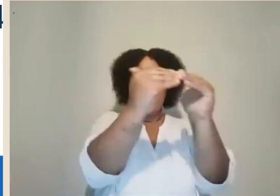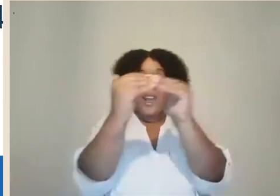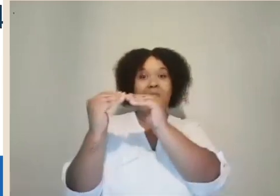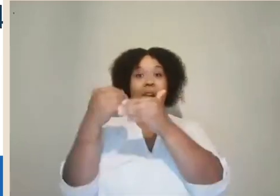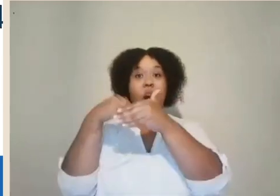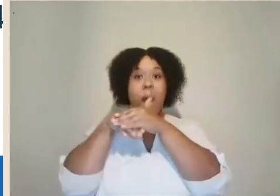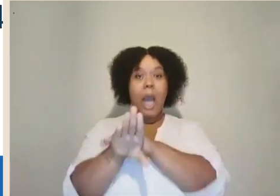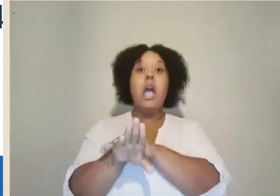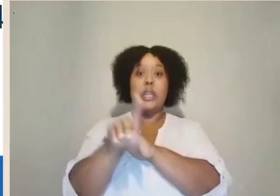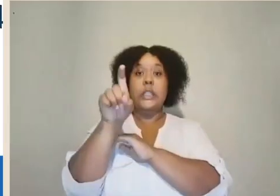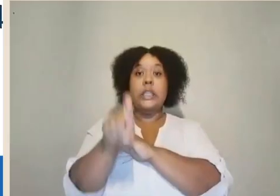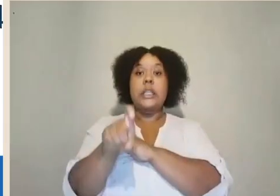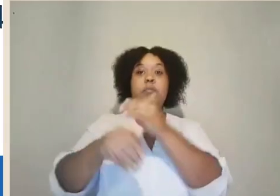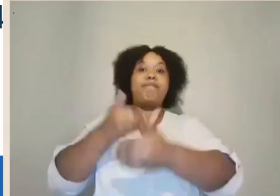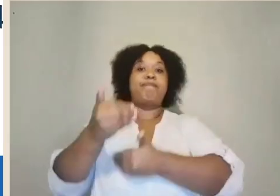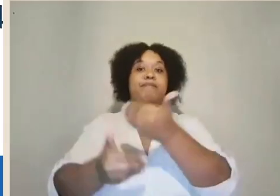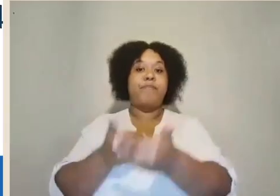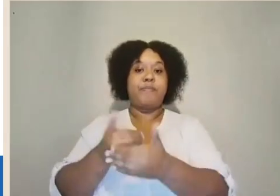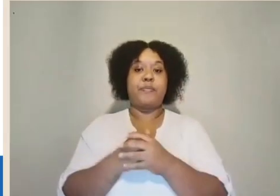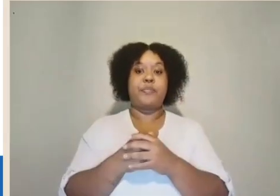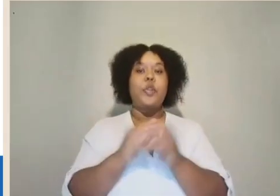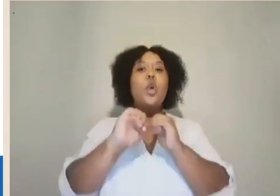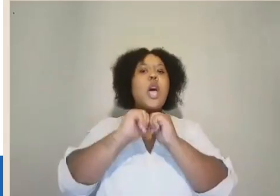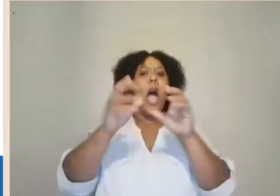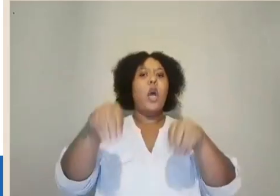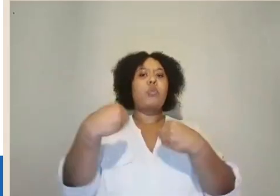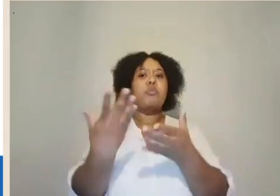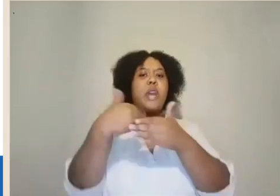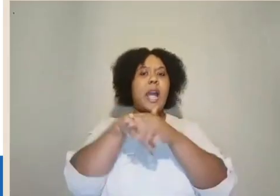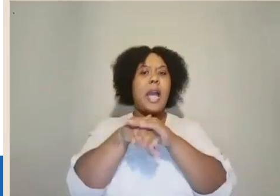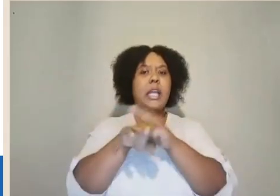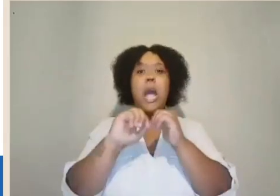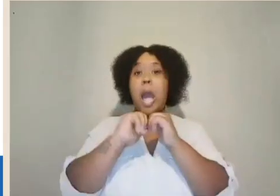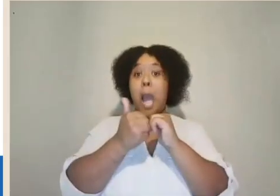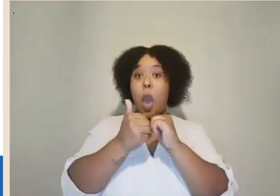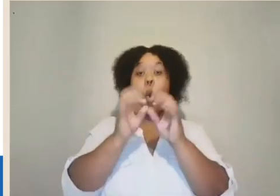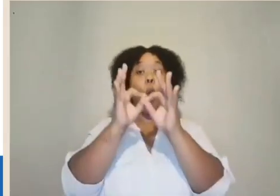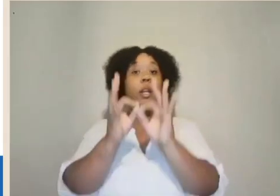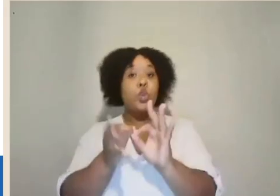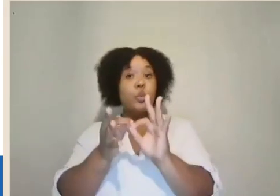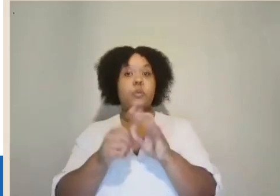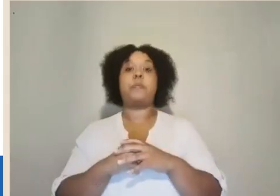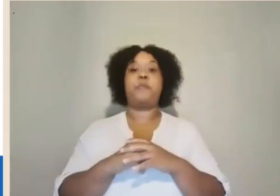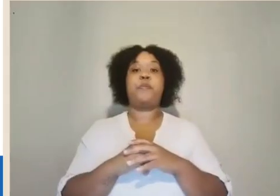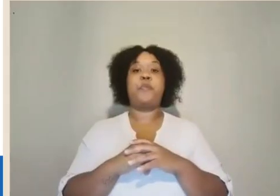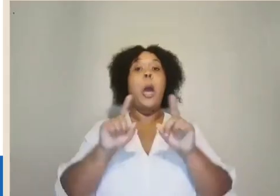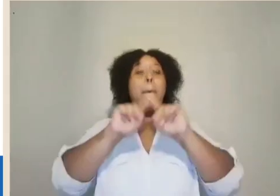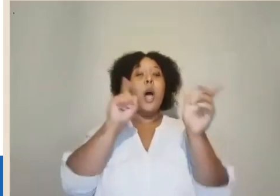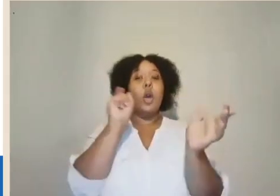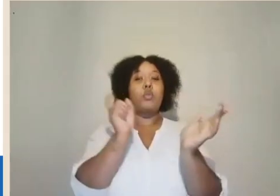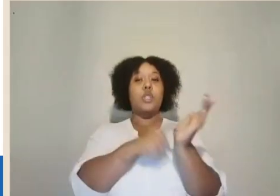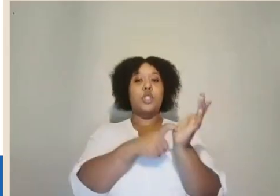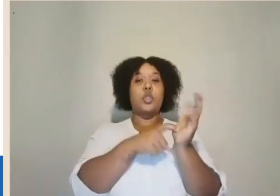to grow. Now, usually the way we would provide this access is by interpreters. However, as we saw in our